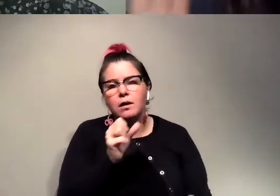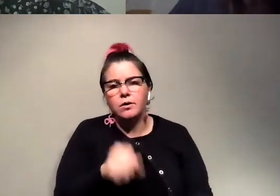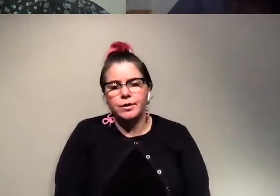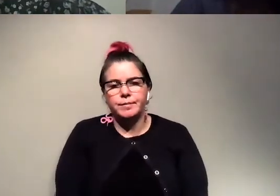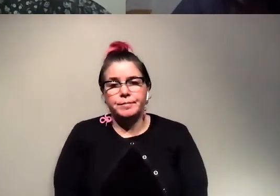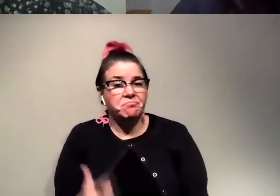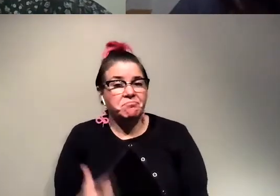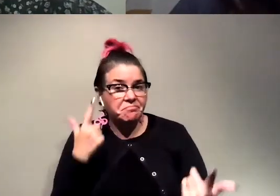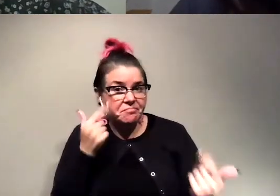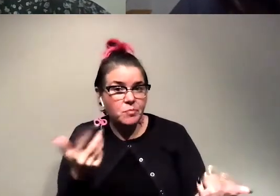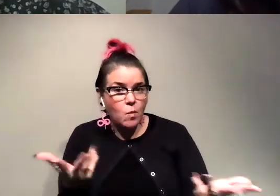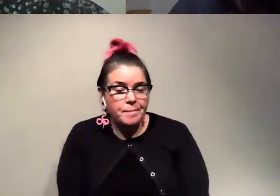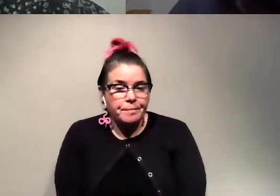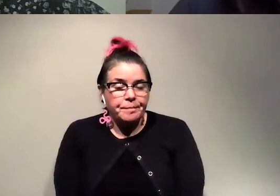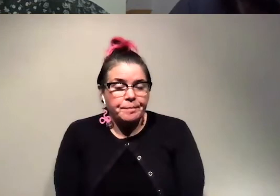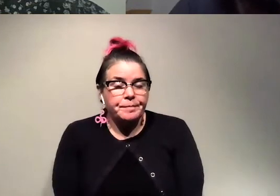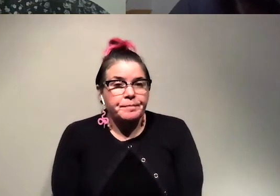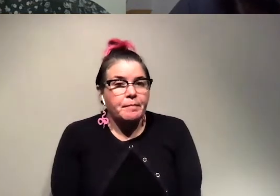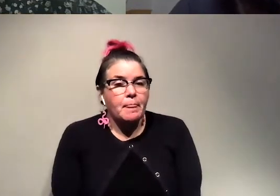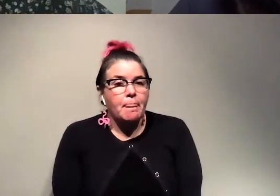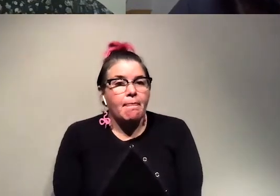What do you want everybody in the world to know?